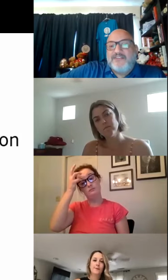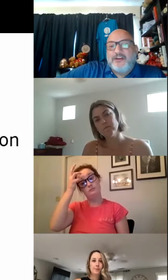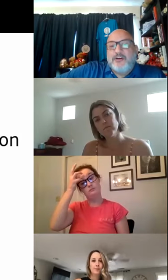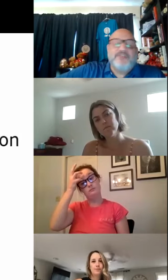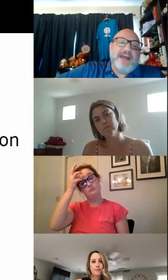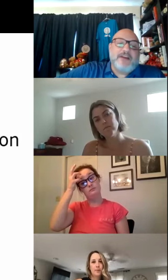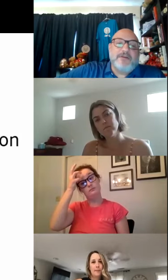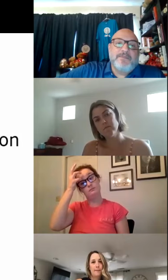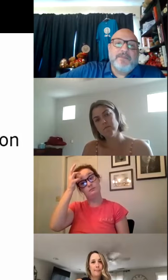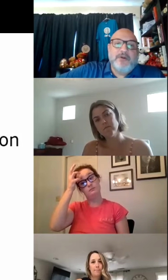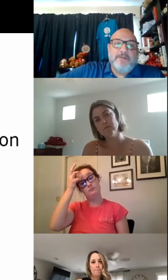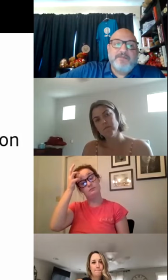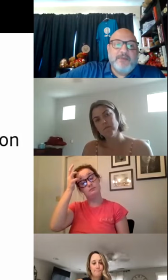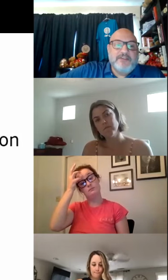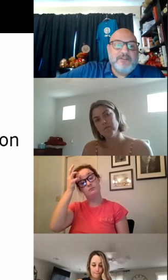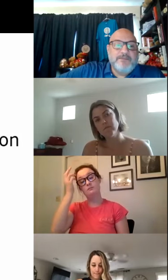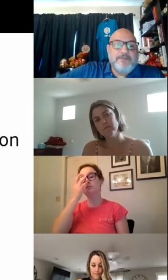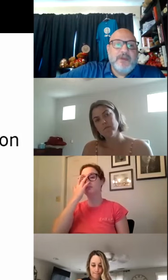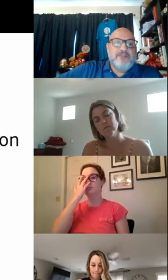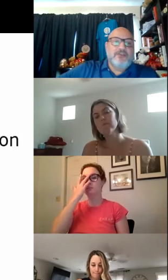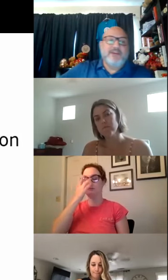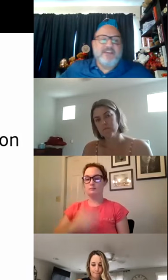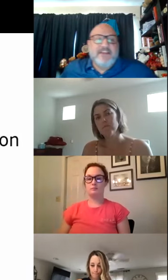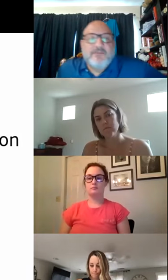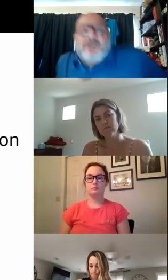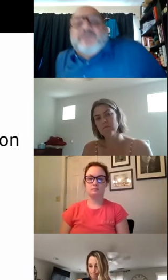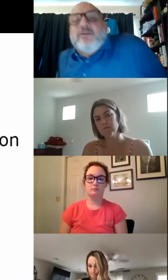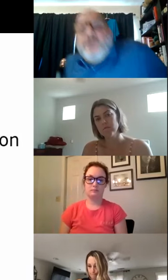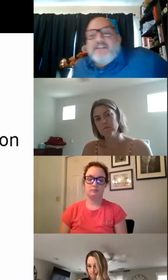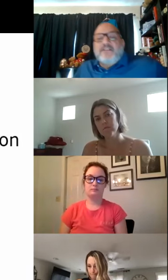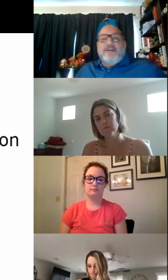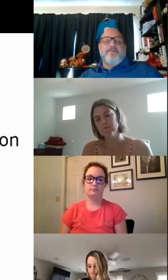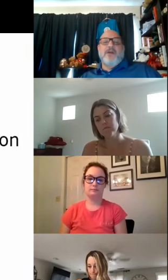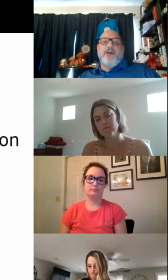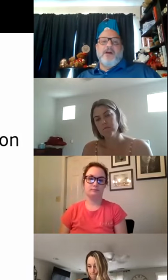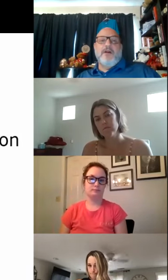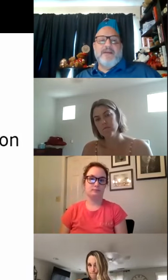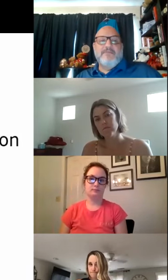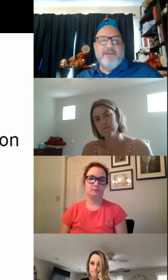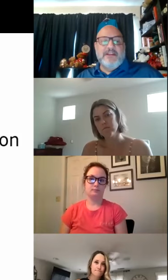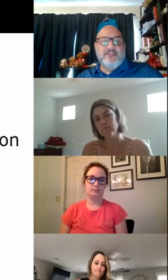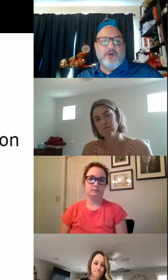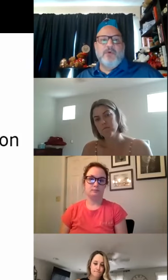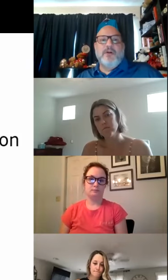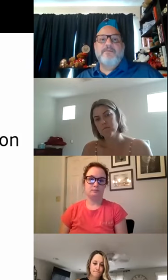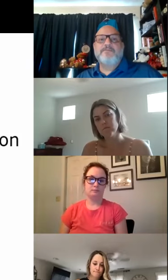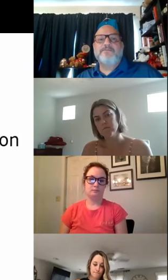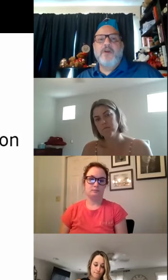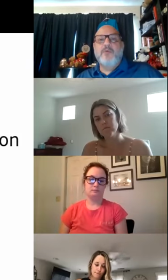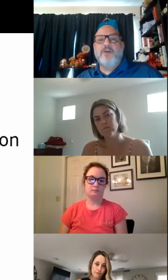aware this isn't 100% accurate. Okay, does that make sense? So you may see that sometimes, and I will write that there. All right, give me at least one